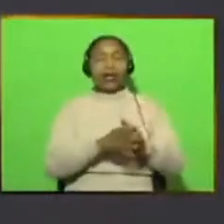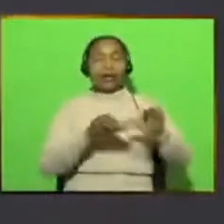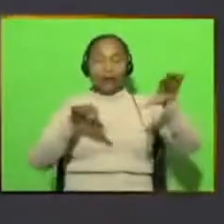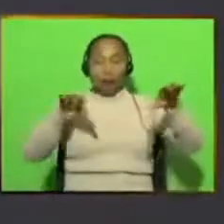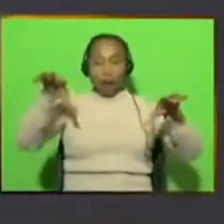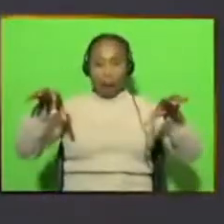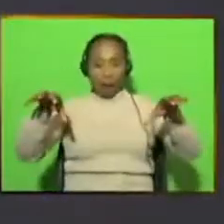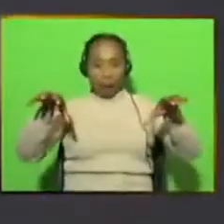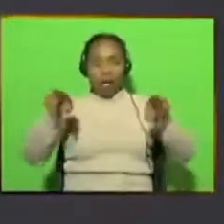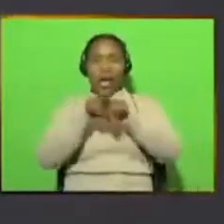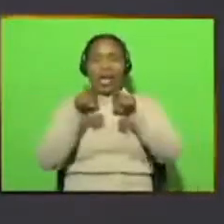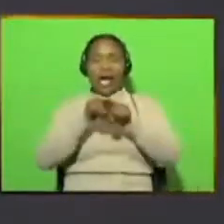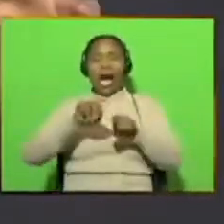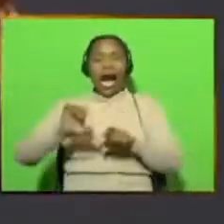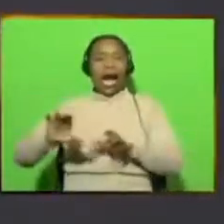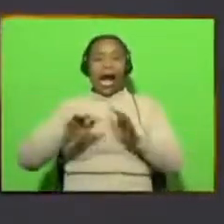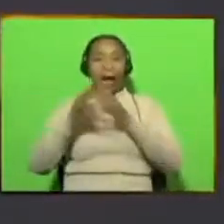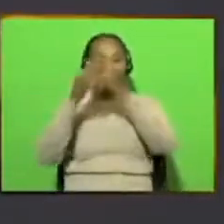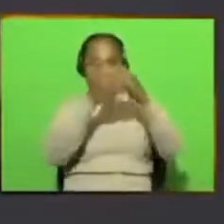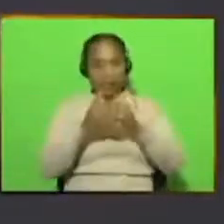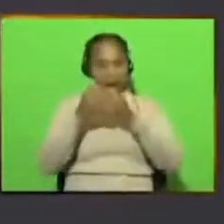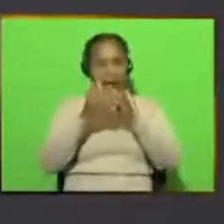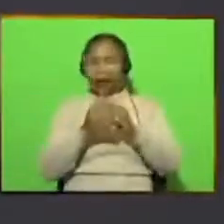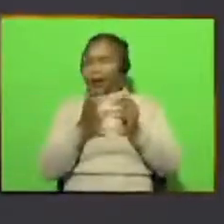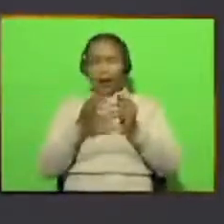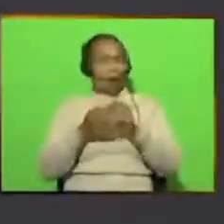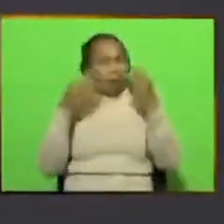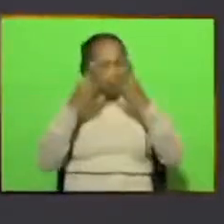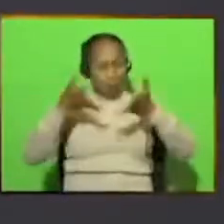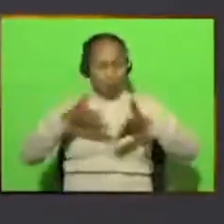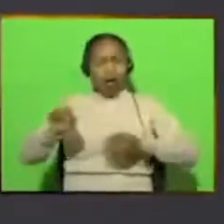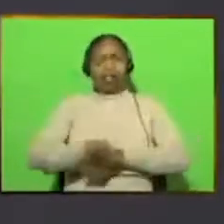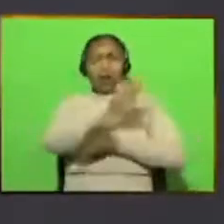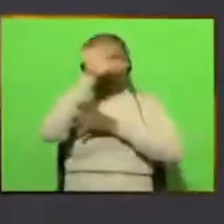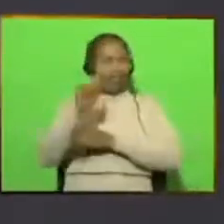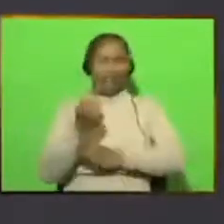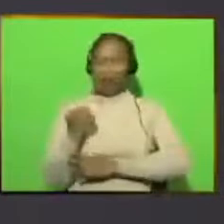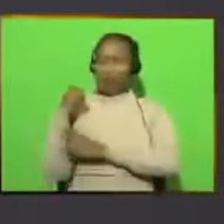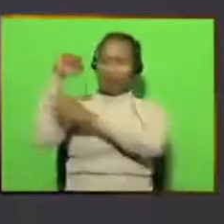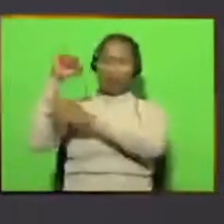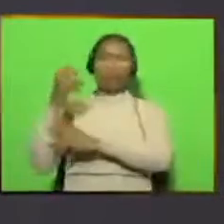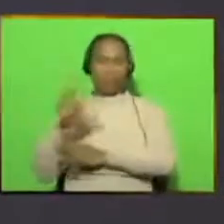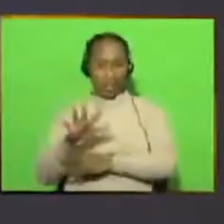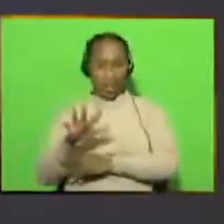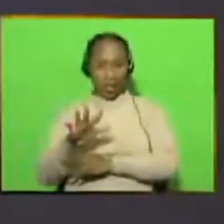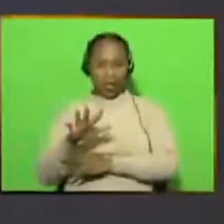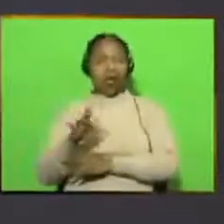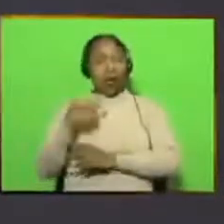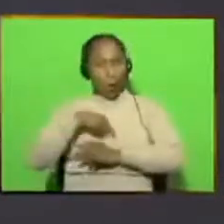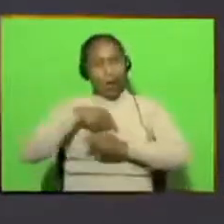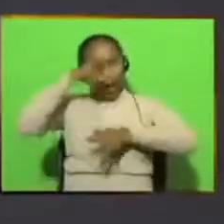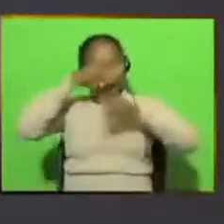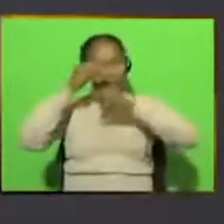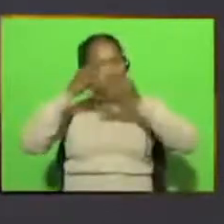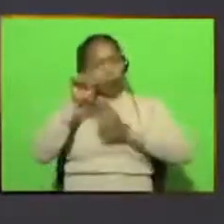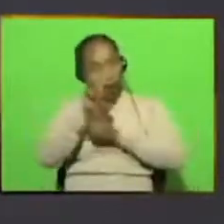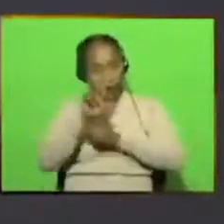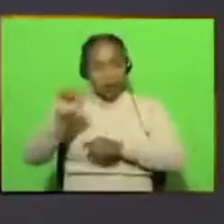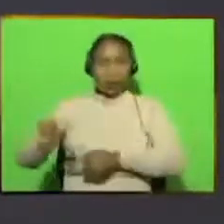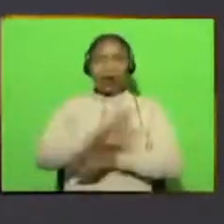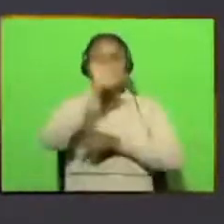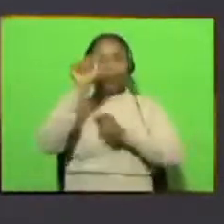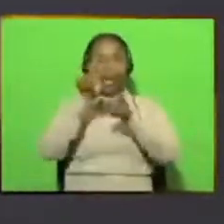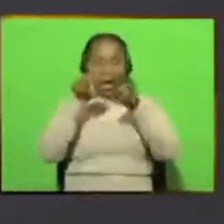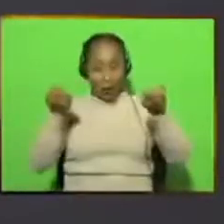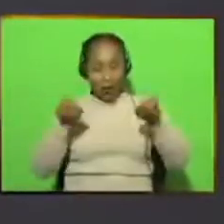have rejected that. So we are grateful that they have said South Africans must learn to work together. And we believe